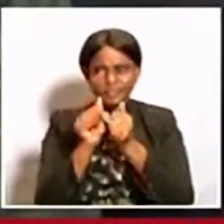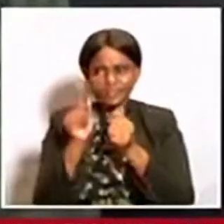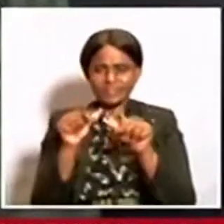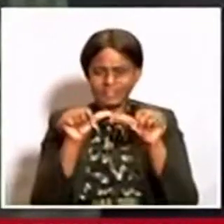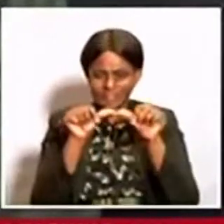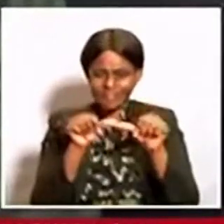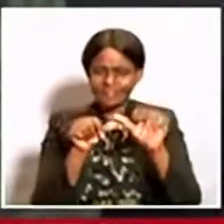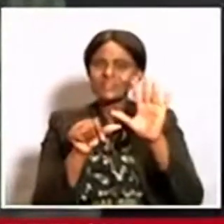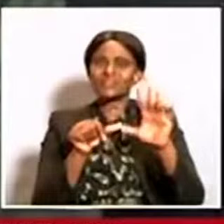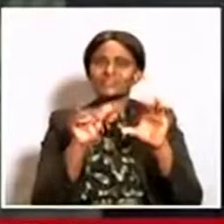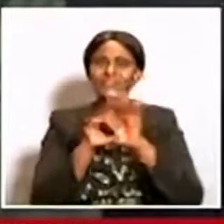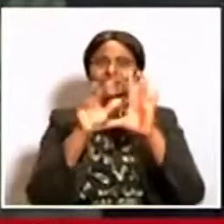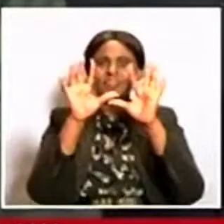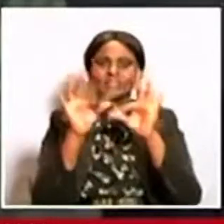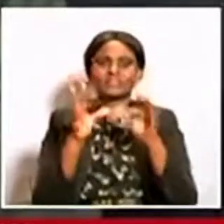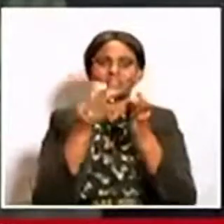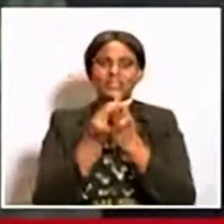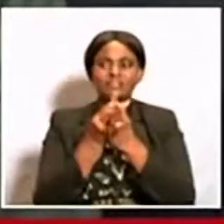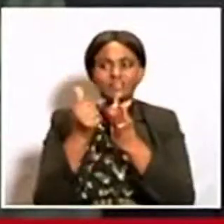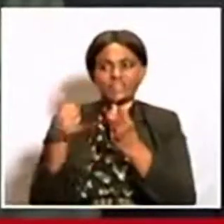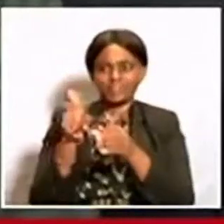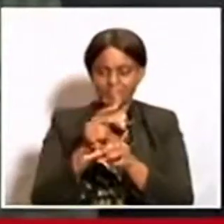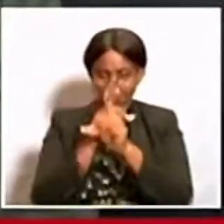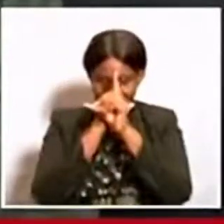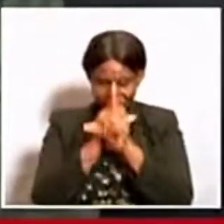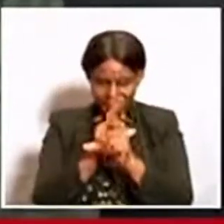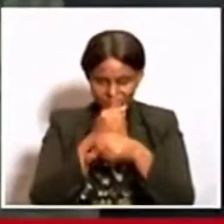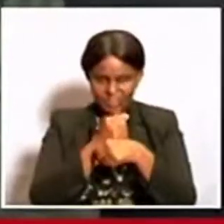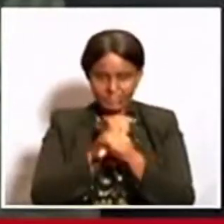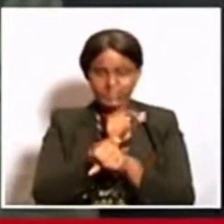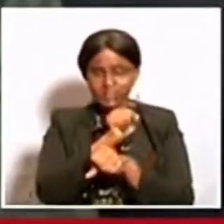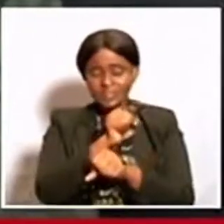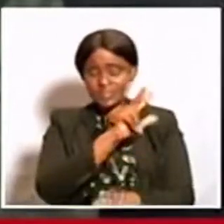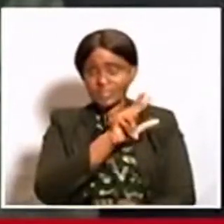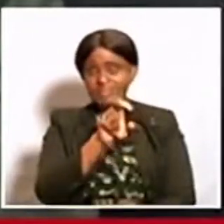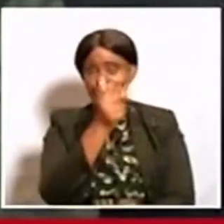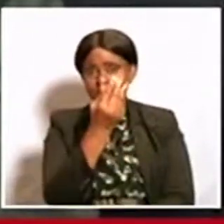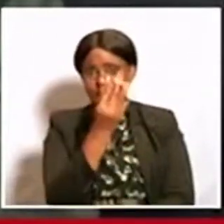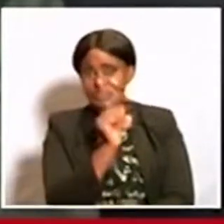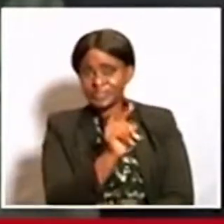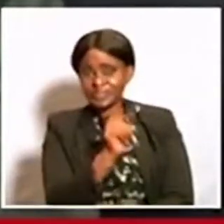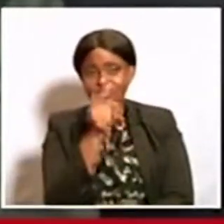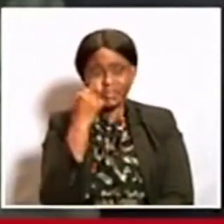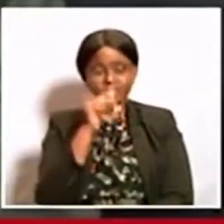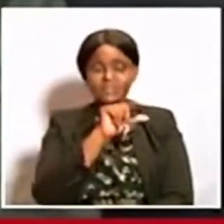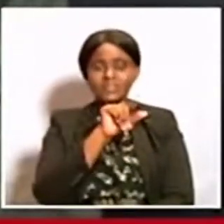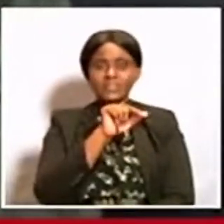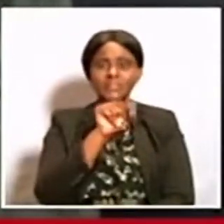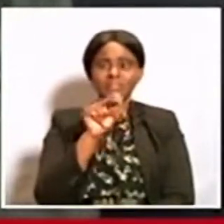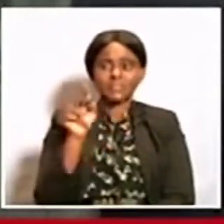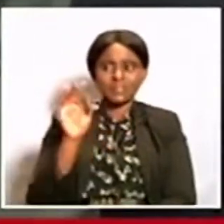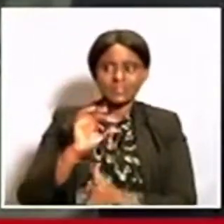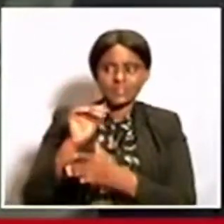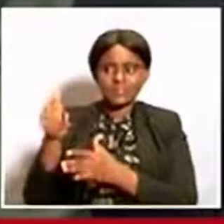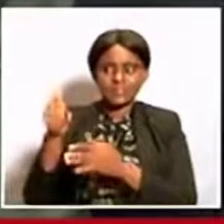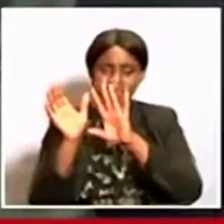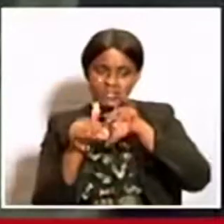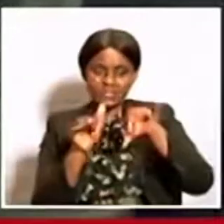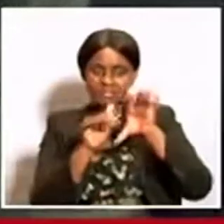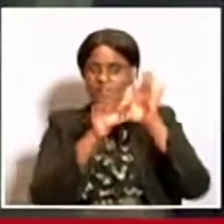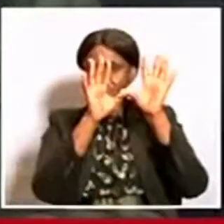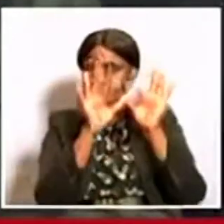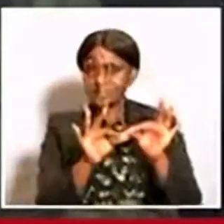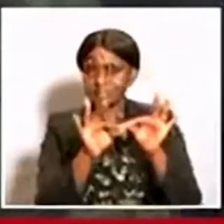still sitting in the accounts. What decisions did you make on the 314 for 2022? Or you left it in the